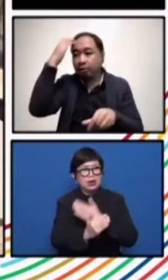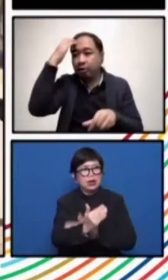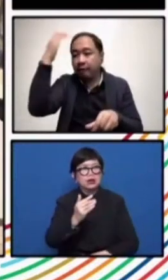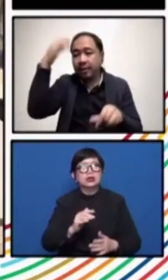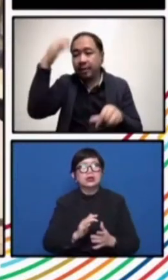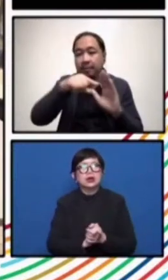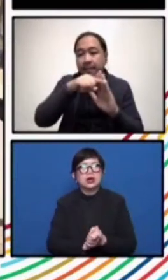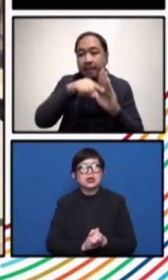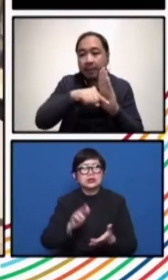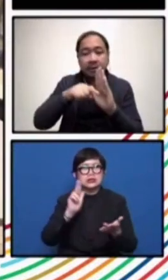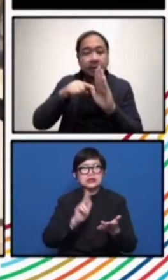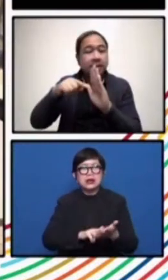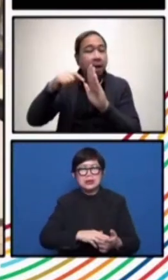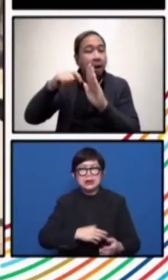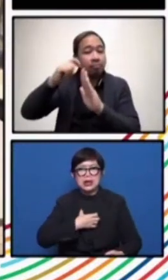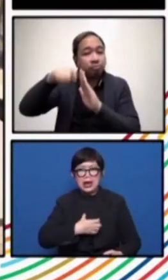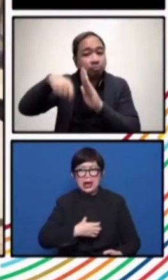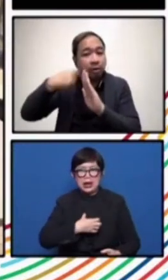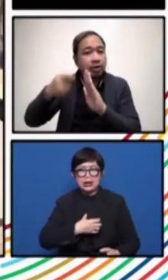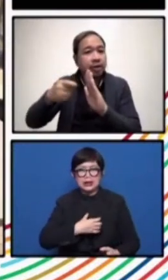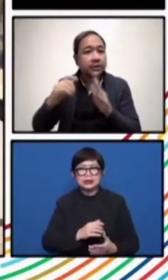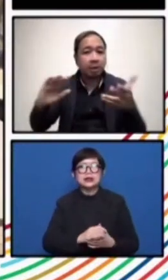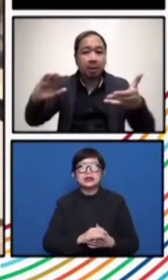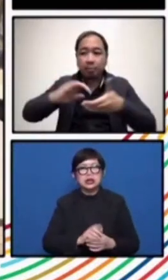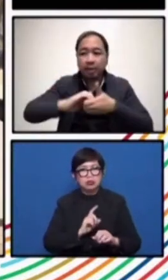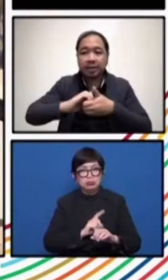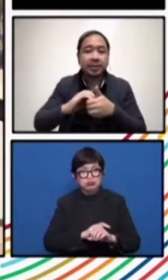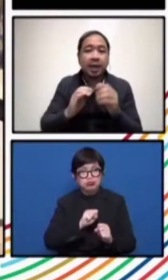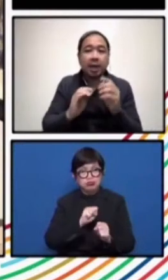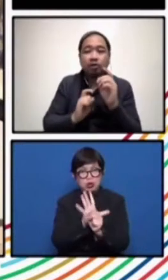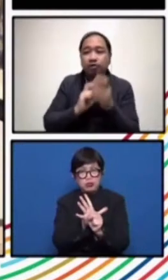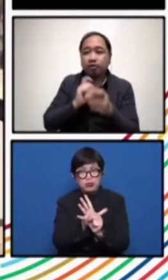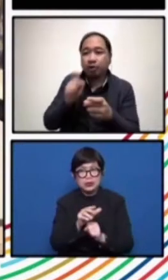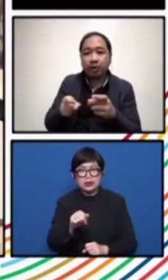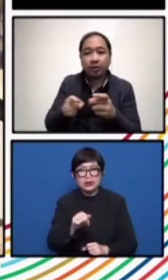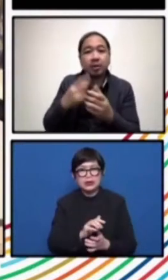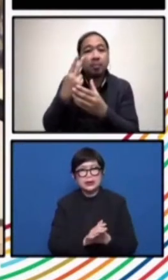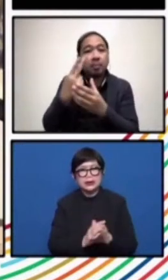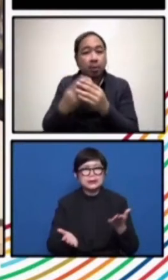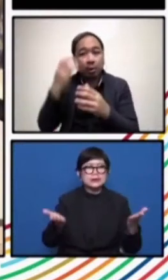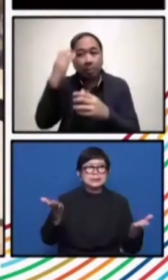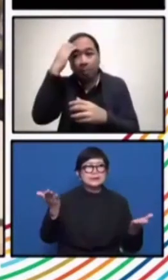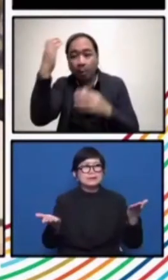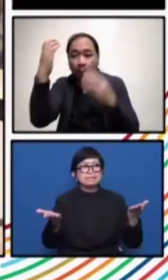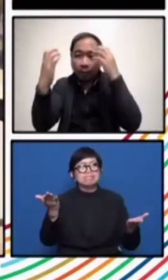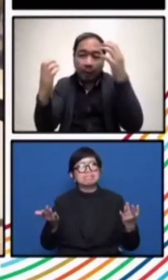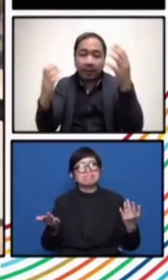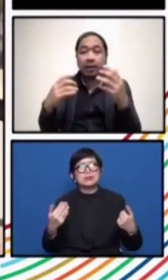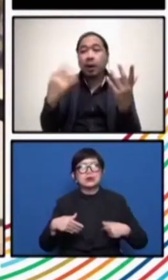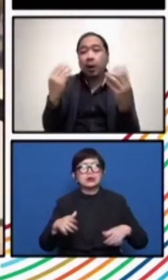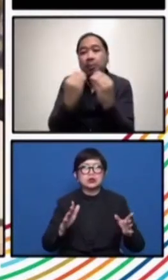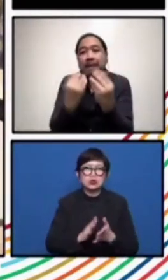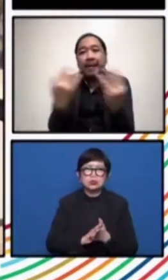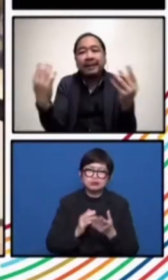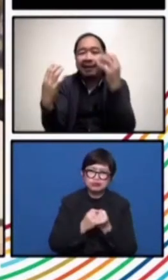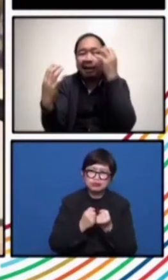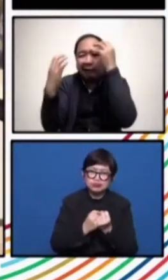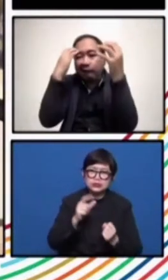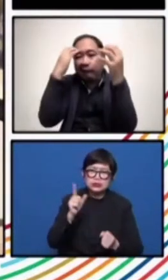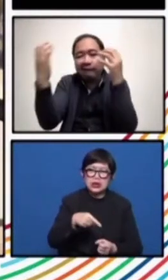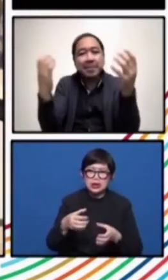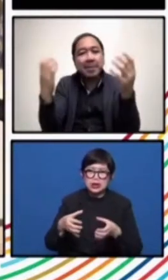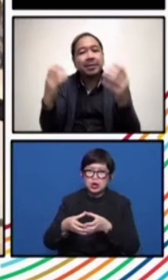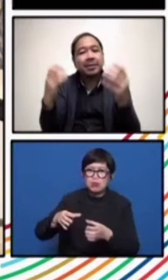Partners initiatives donors investment both bilateral and multilateral whether it's disability specific